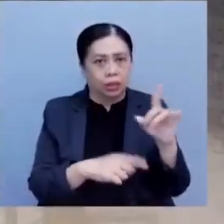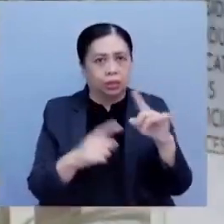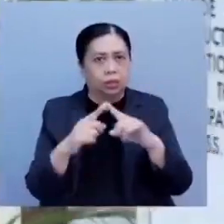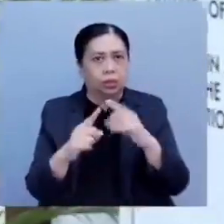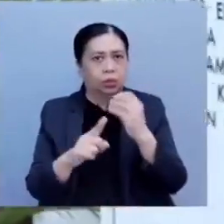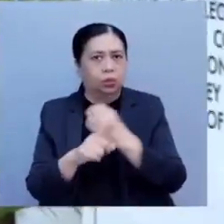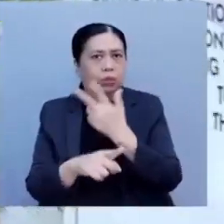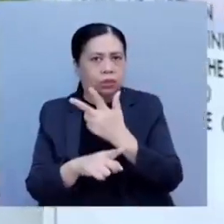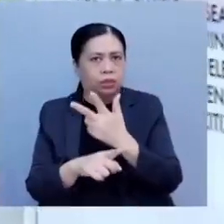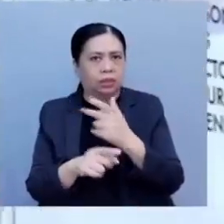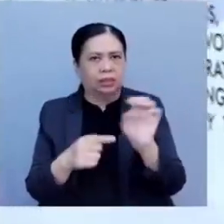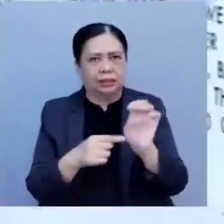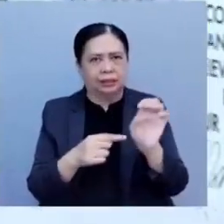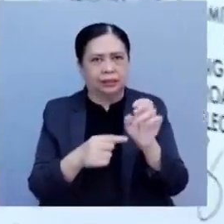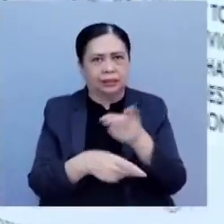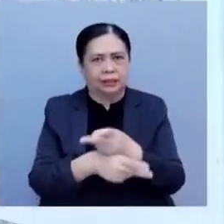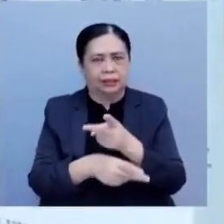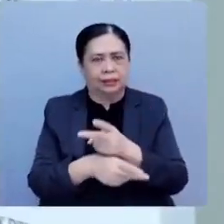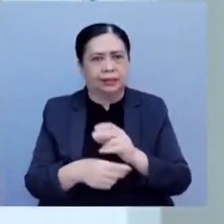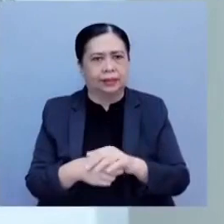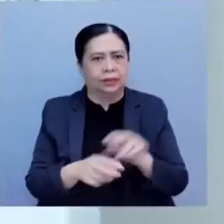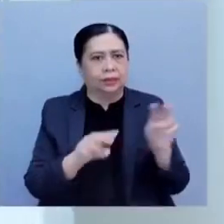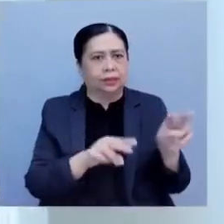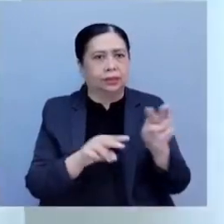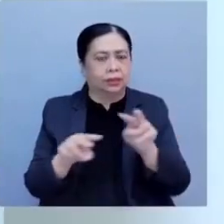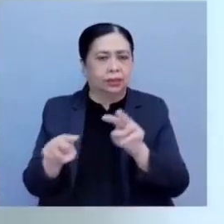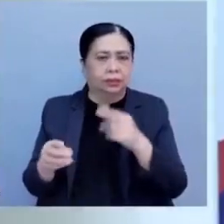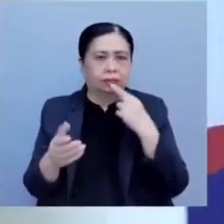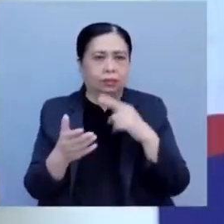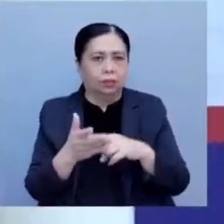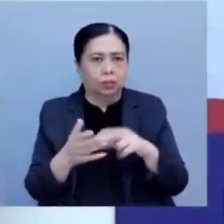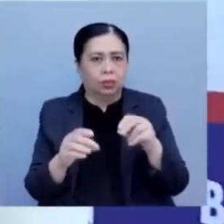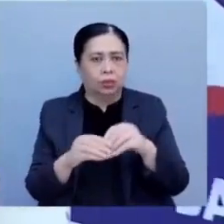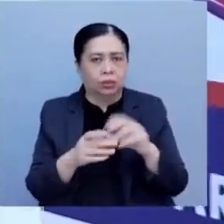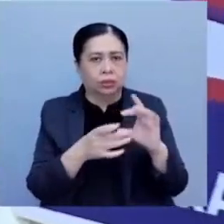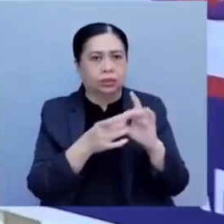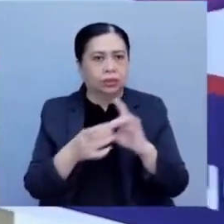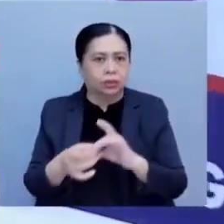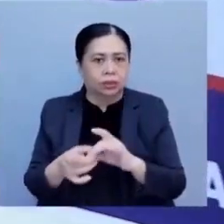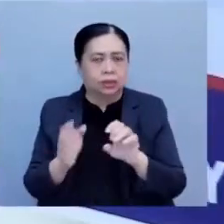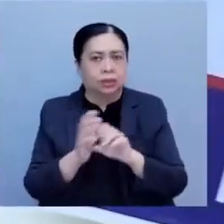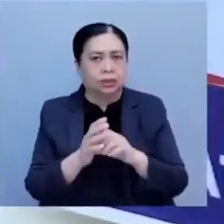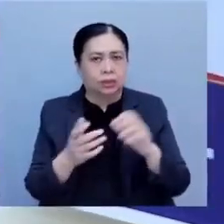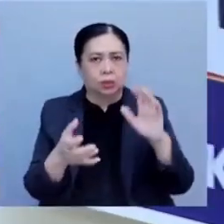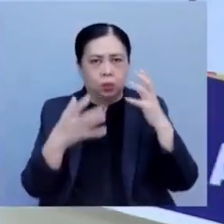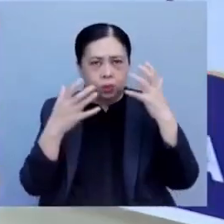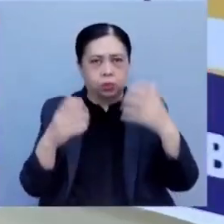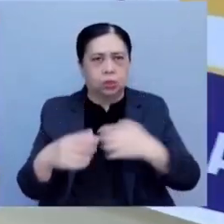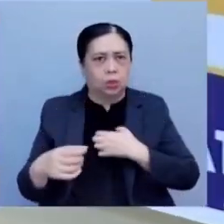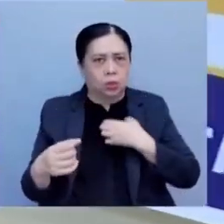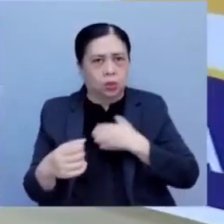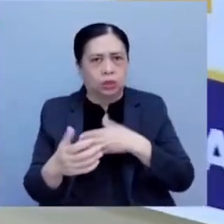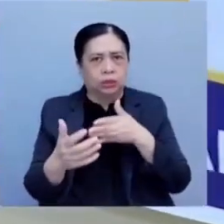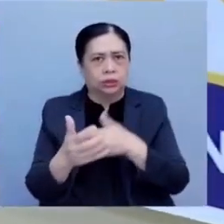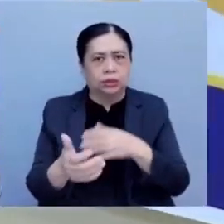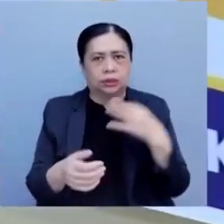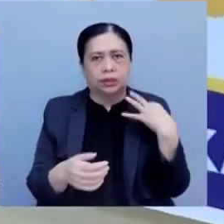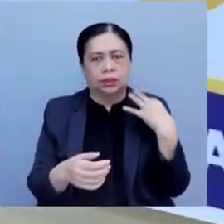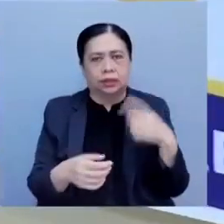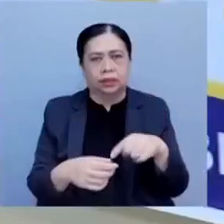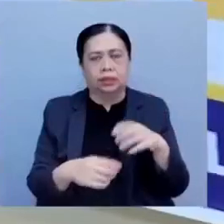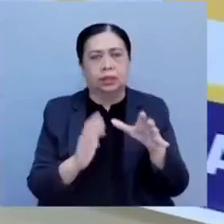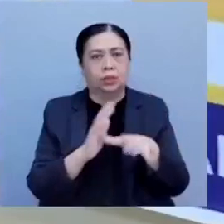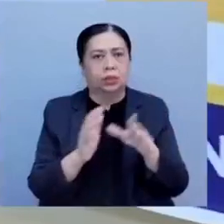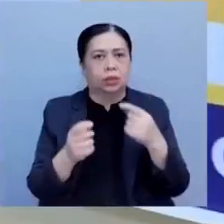measure. In order to monitor all incidents and reports related to the elections, such as violence and complaints against candidates, COMELEC has opened